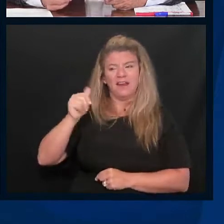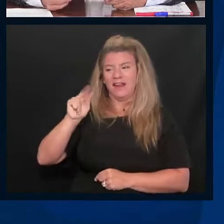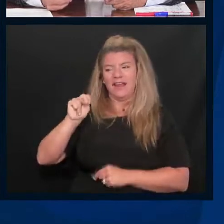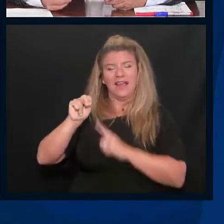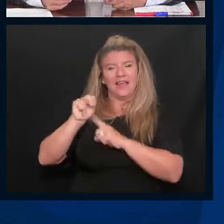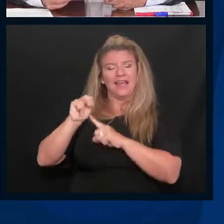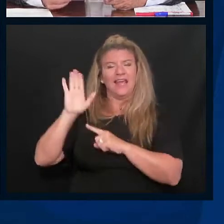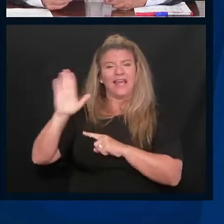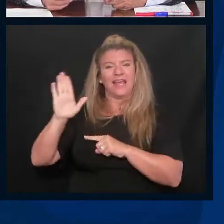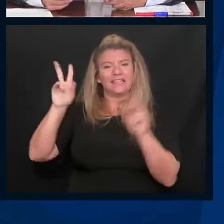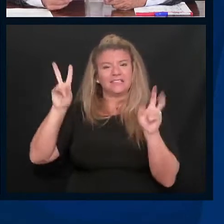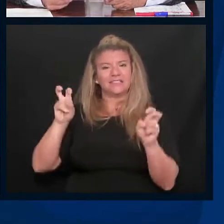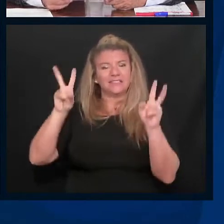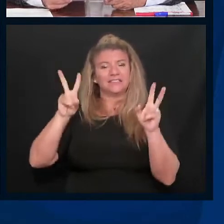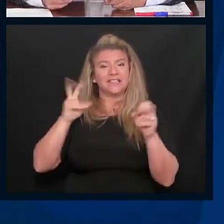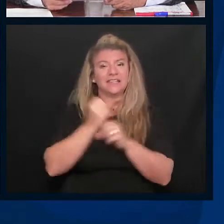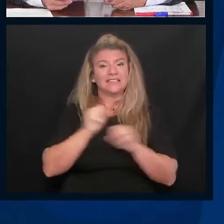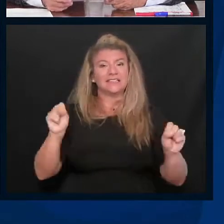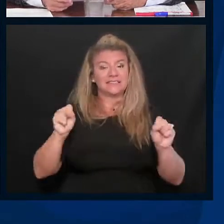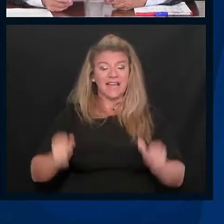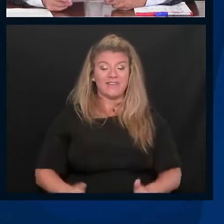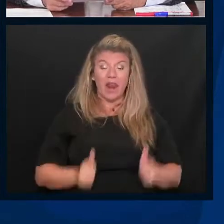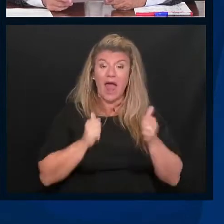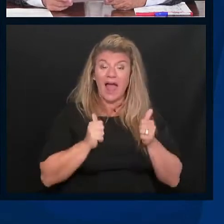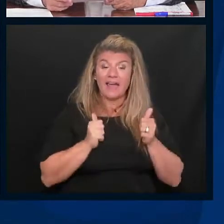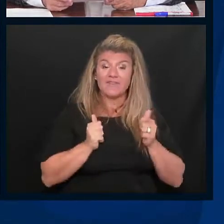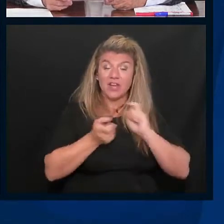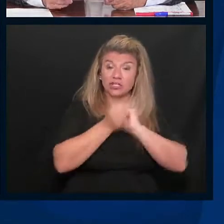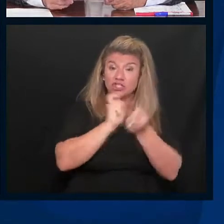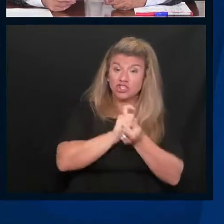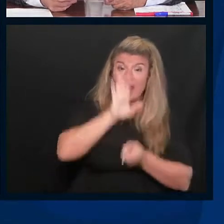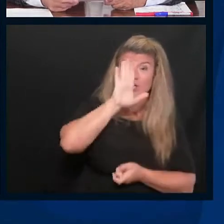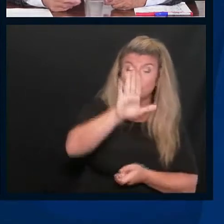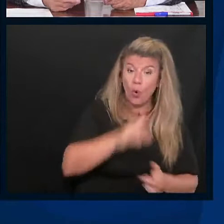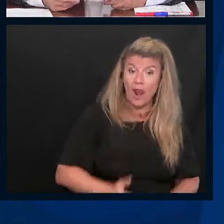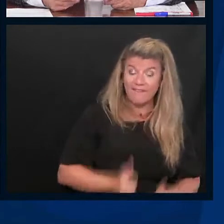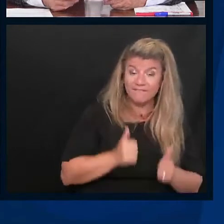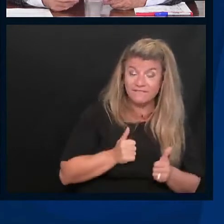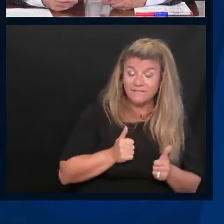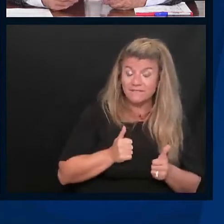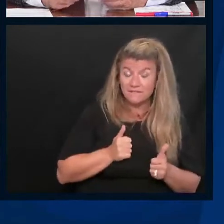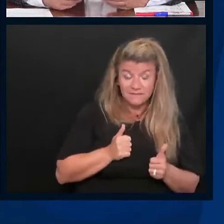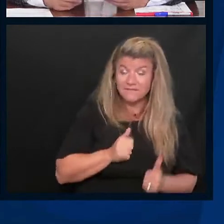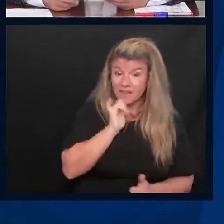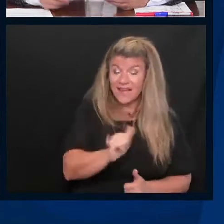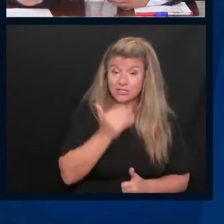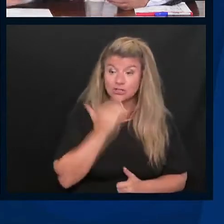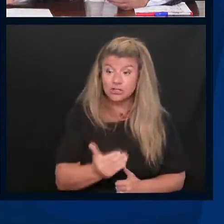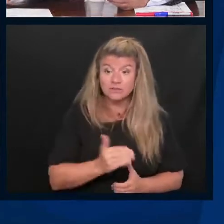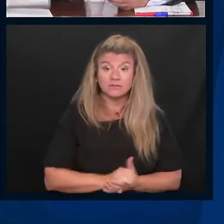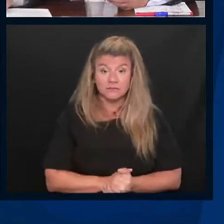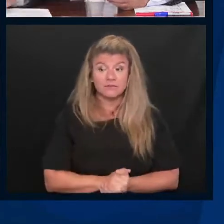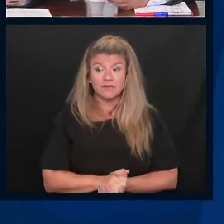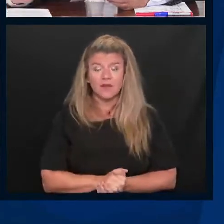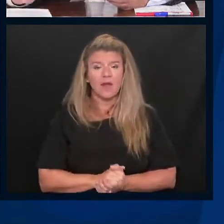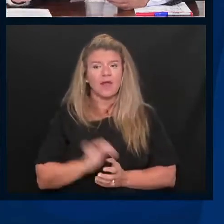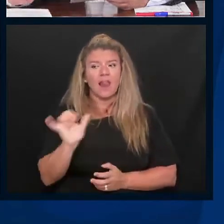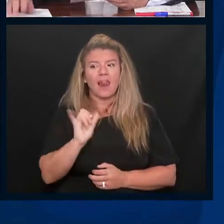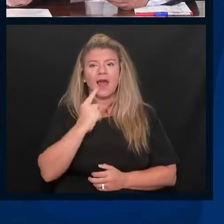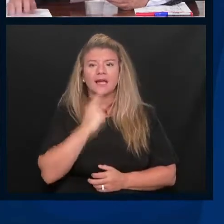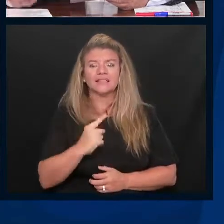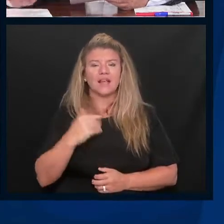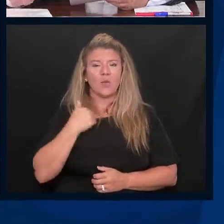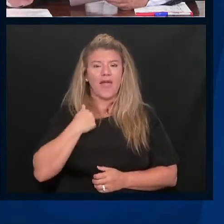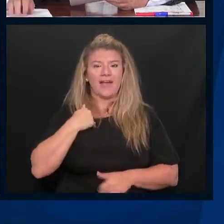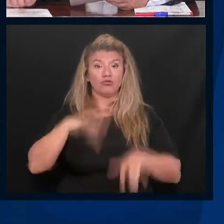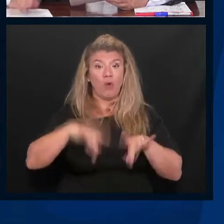punchline he put in: save a life, change your life. That's really good stuff. And so, like I said, we got